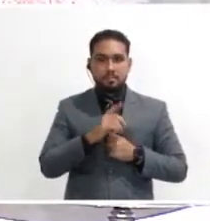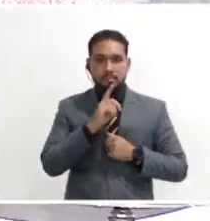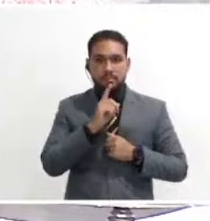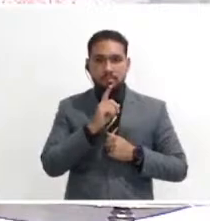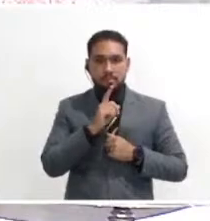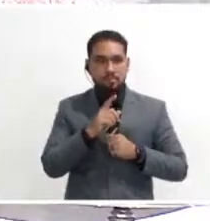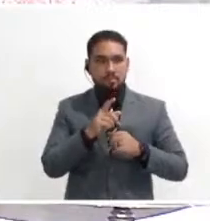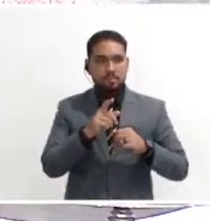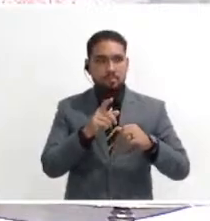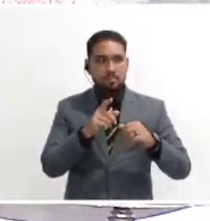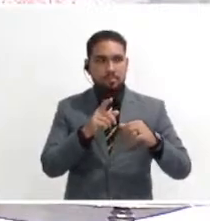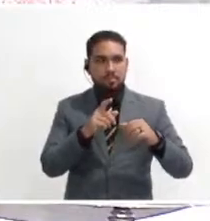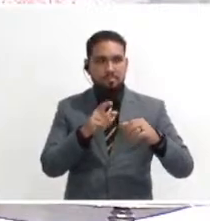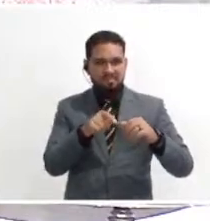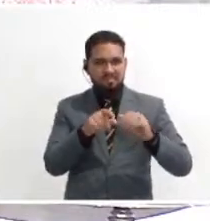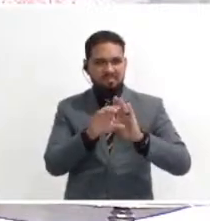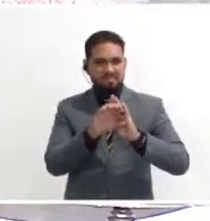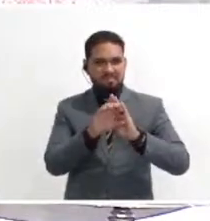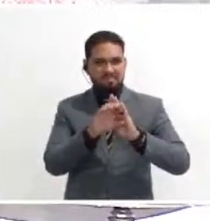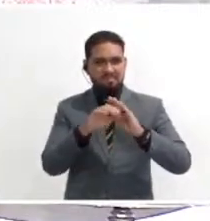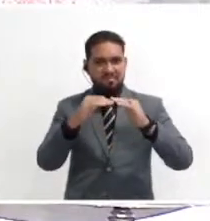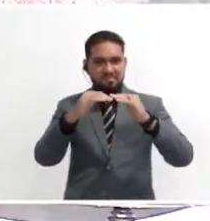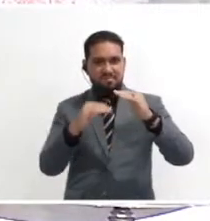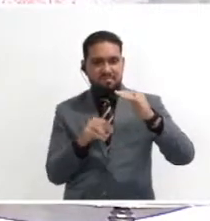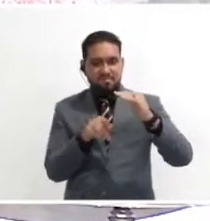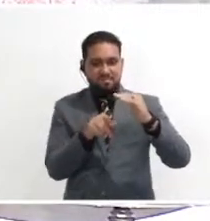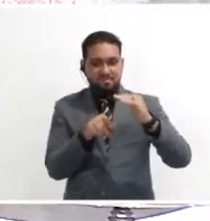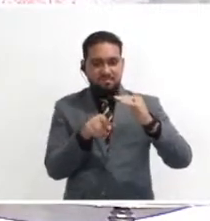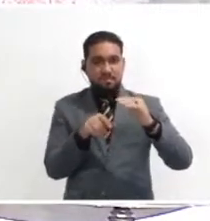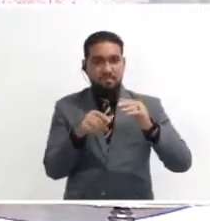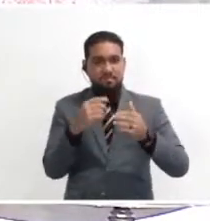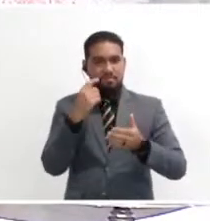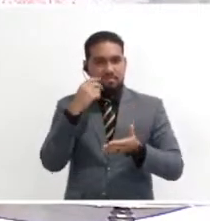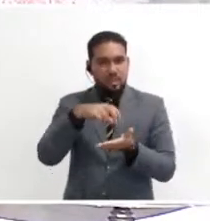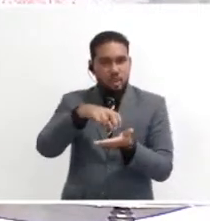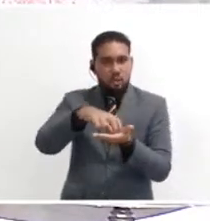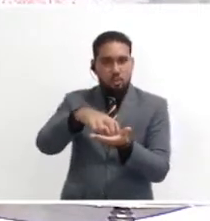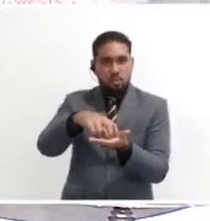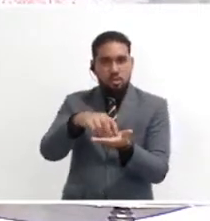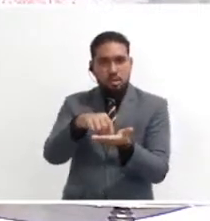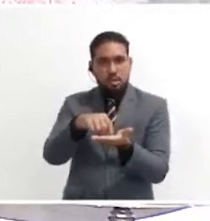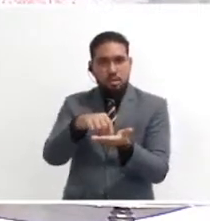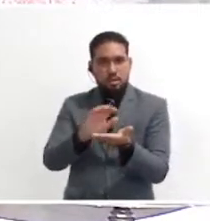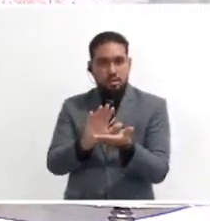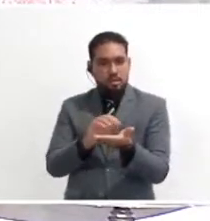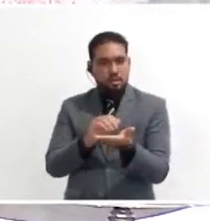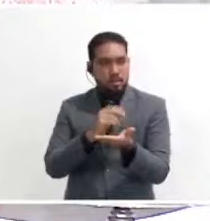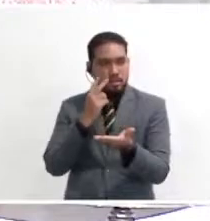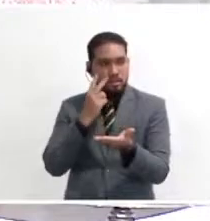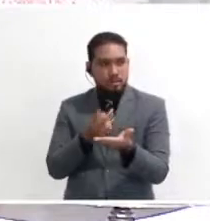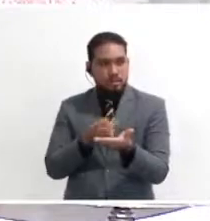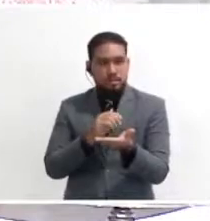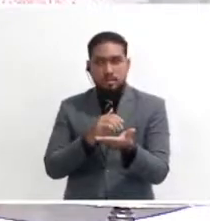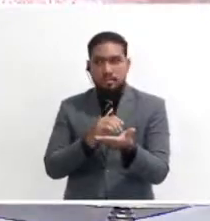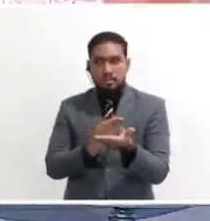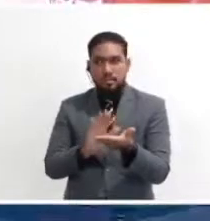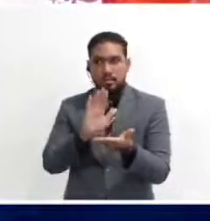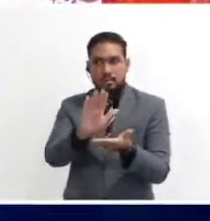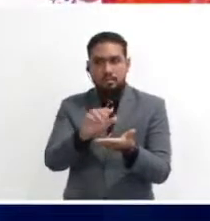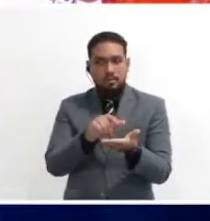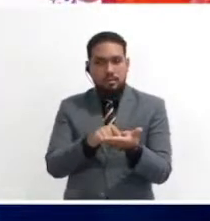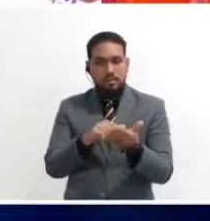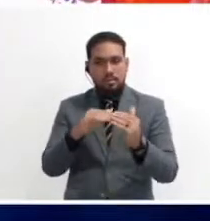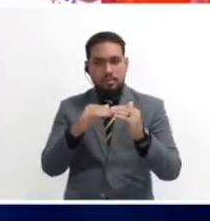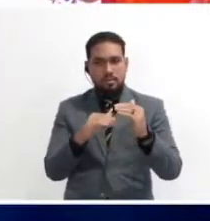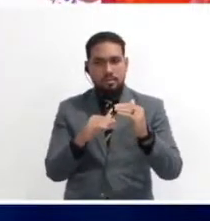This is the same part, and you're looking at kind of in that left middle picture. You're looking at the